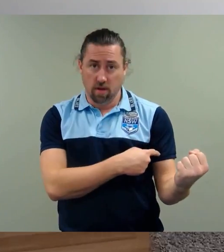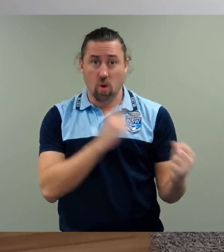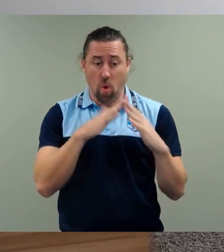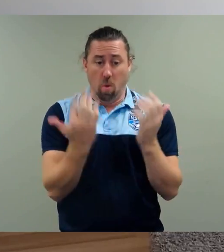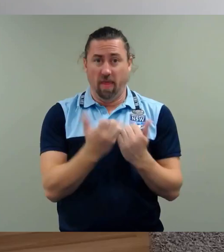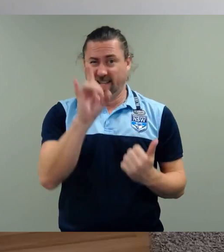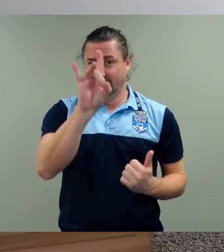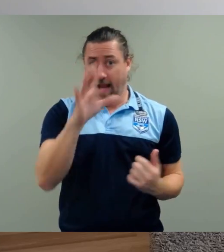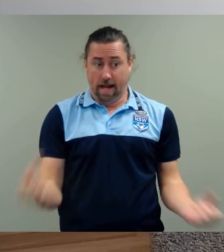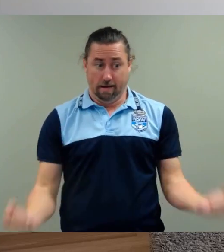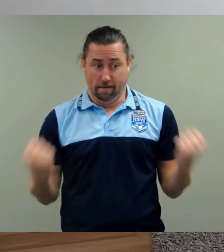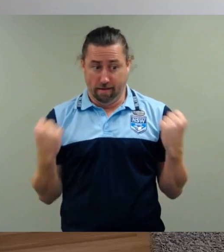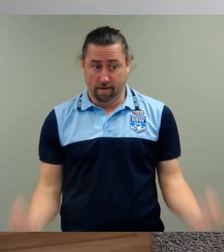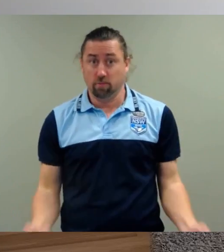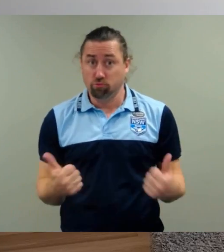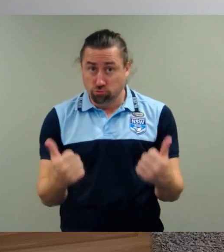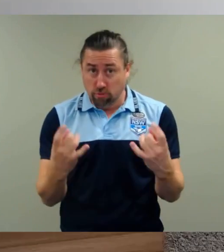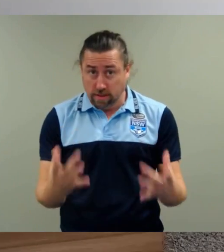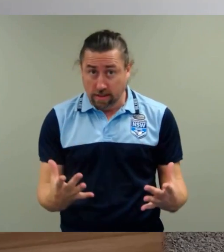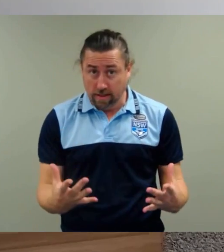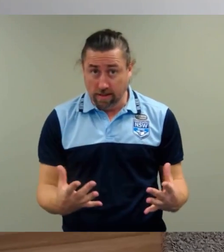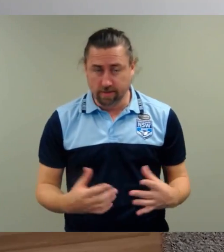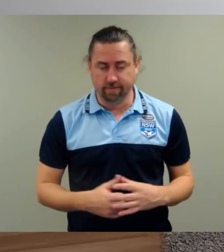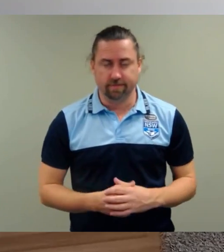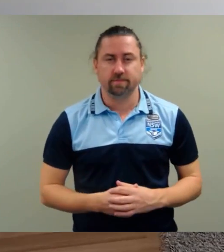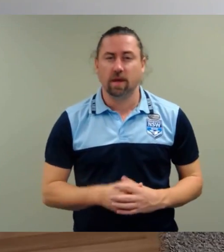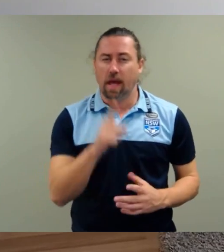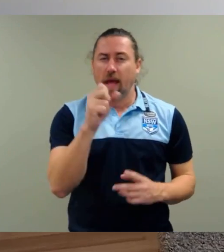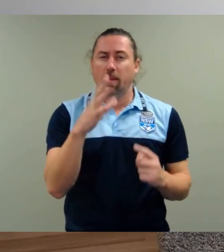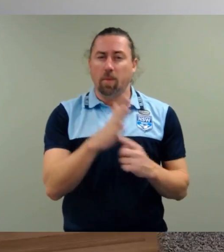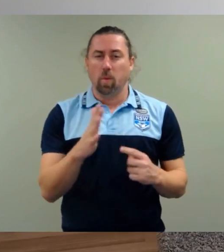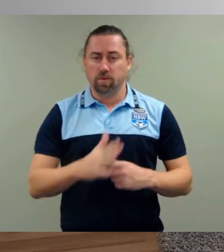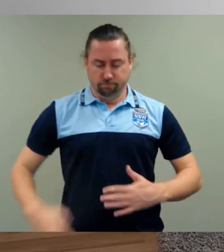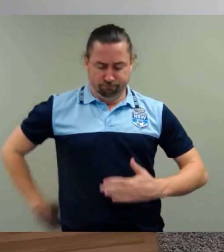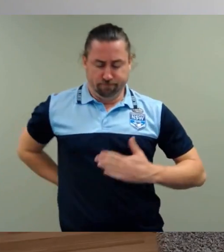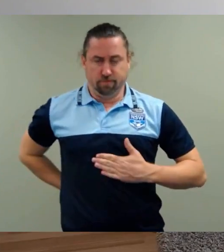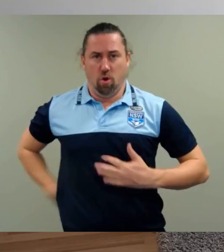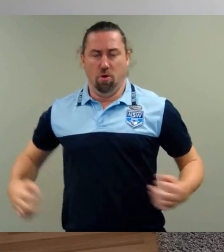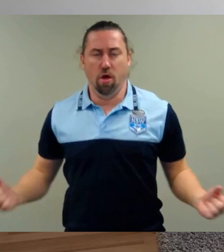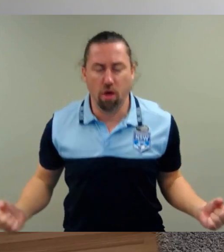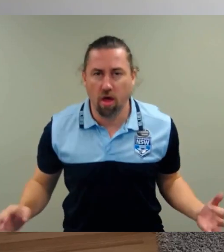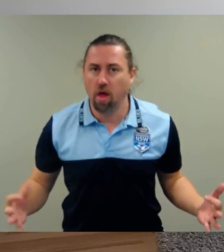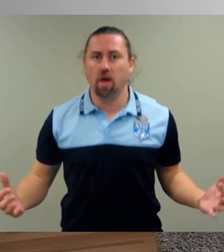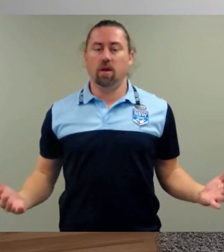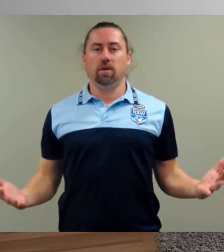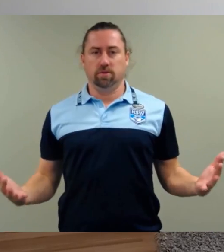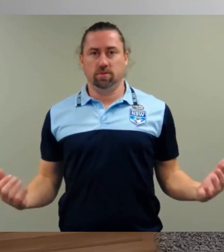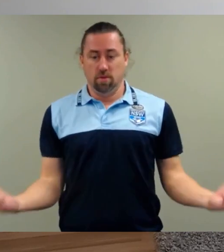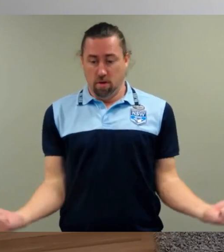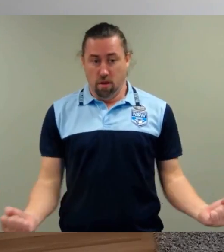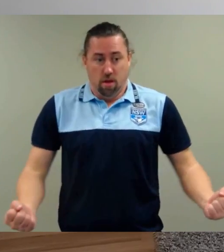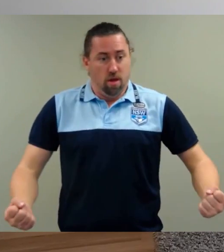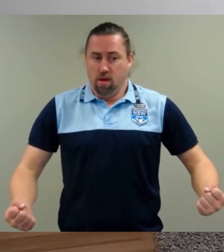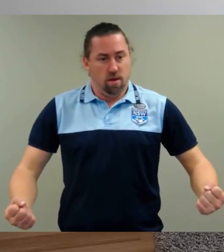for a total of 10 times. Let's go. Remember, keep that back nice and straight, and you don't want to let